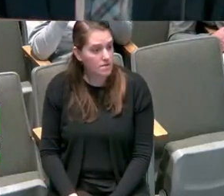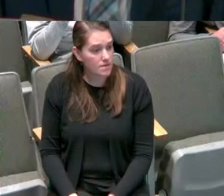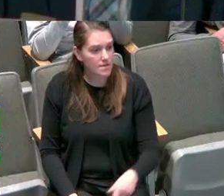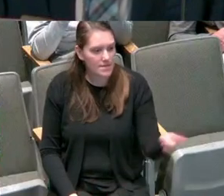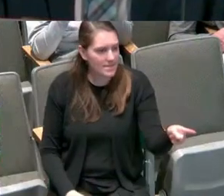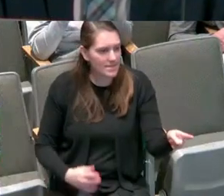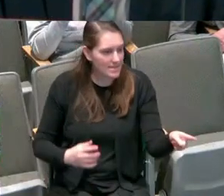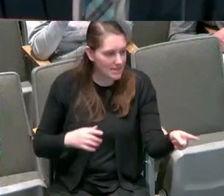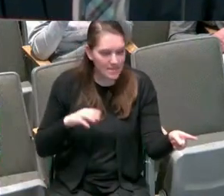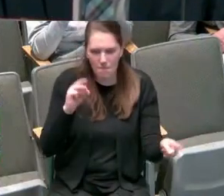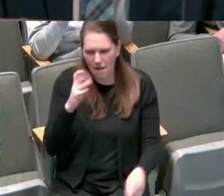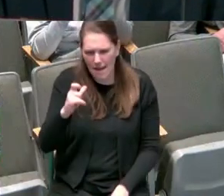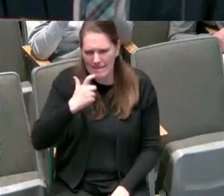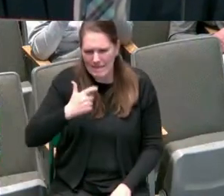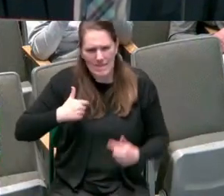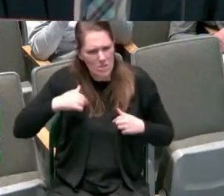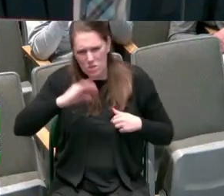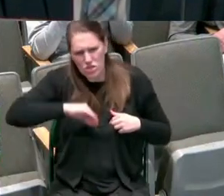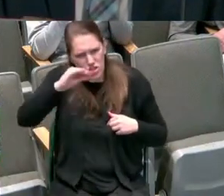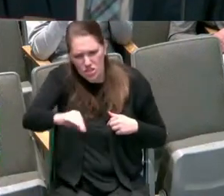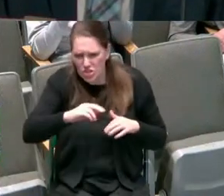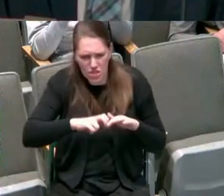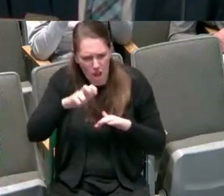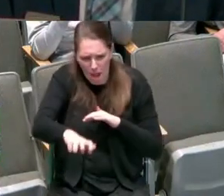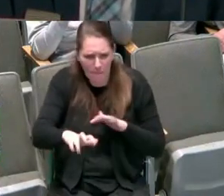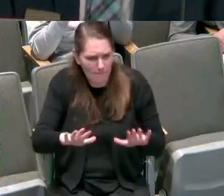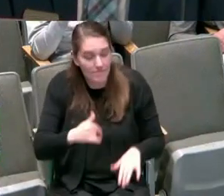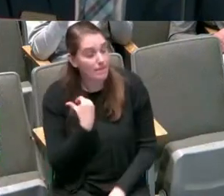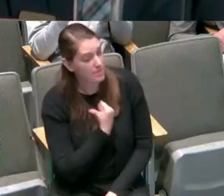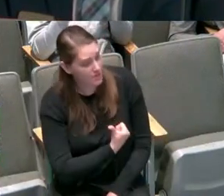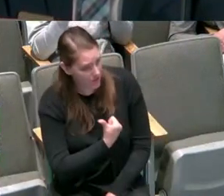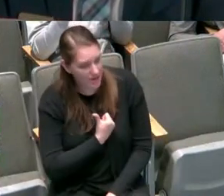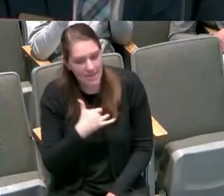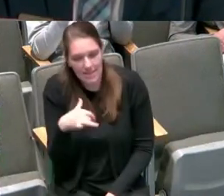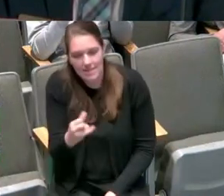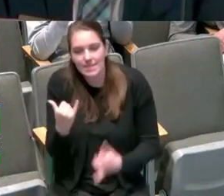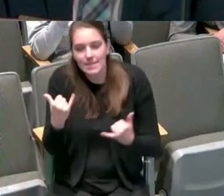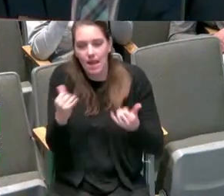I'm sorry I am jumping around we're at 20.